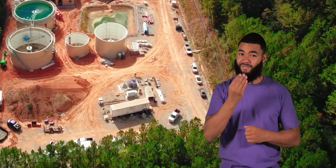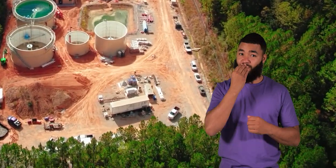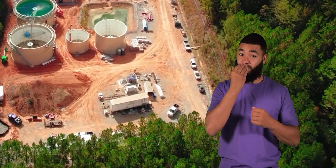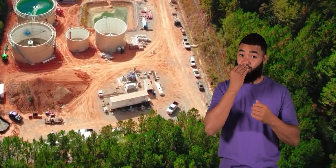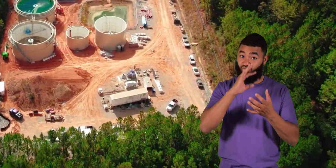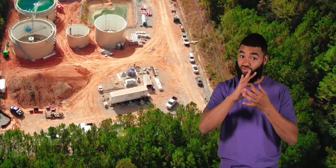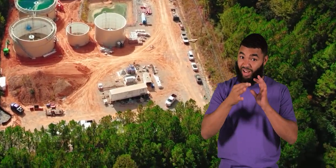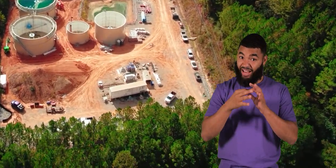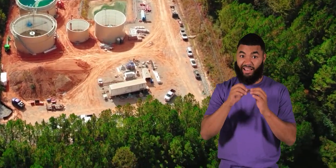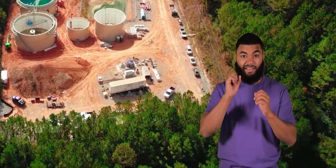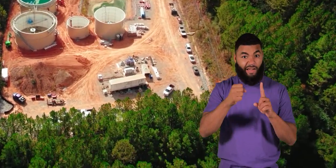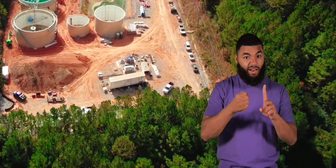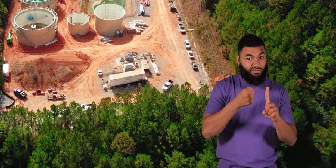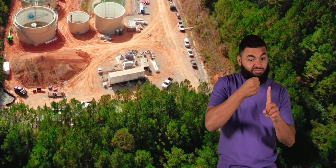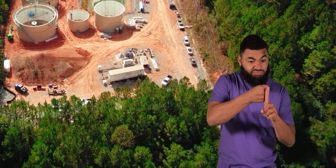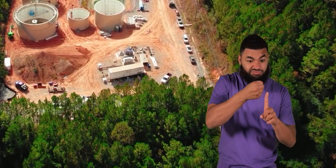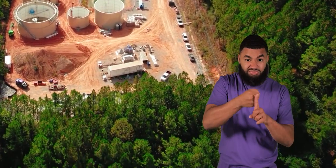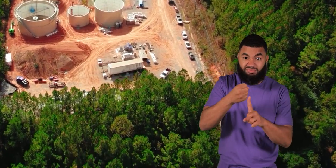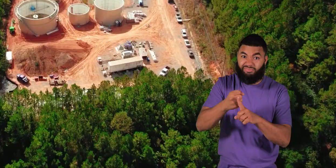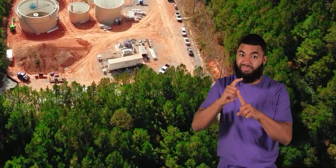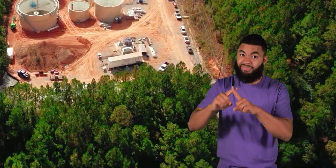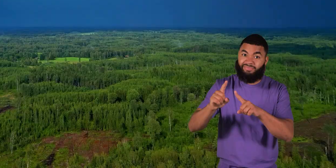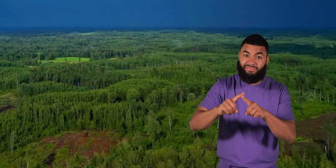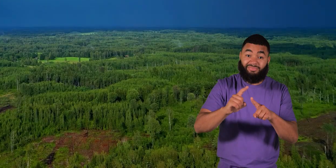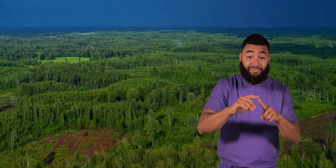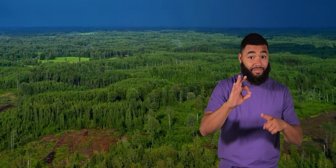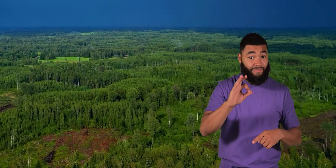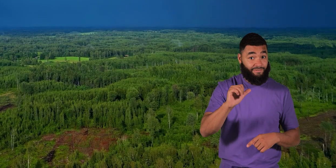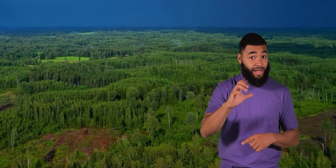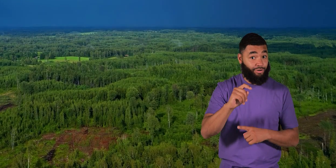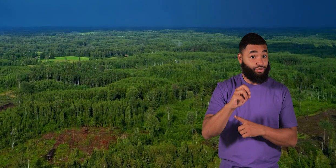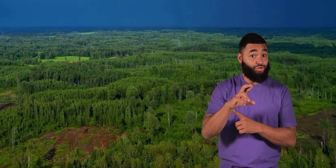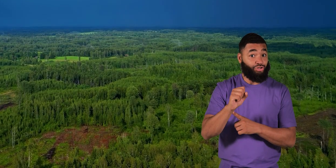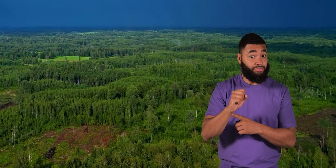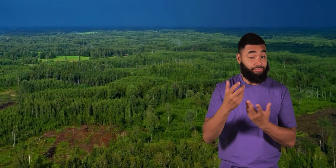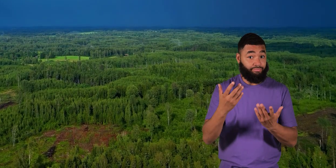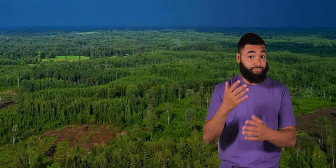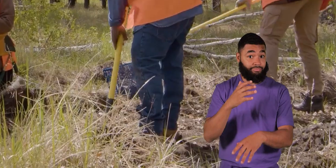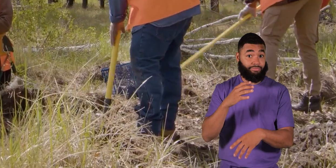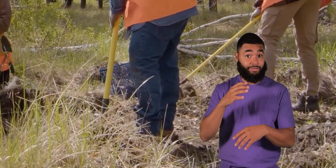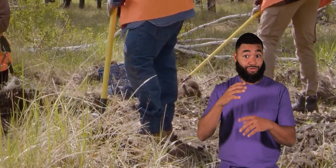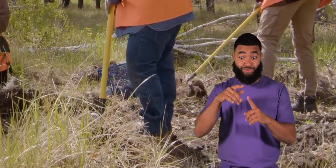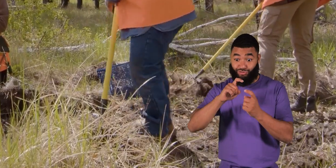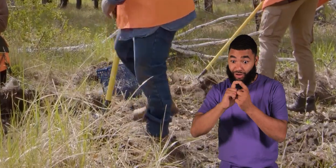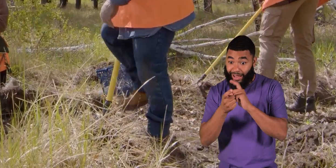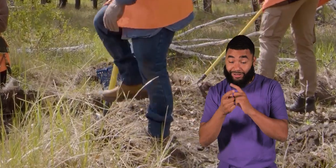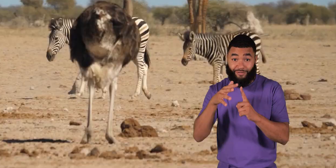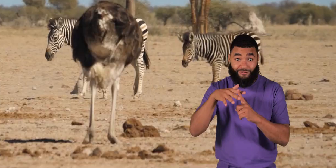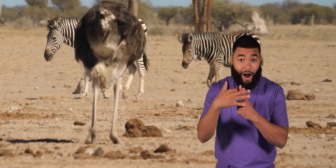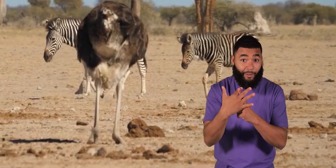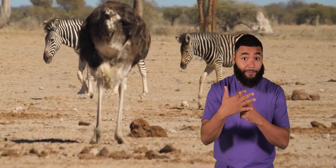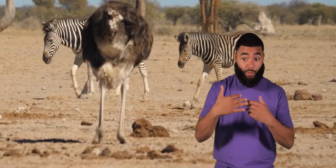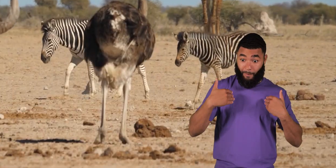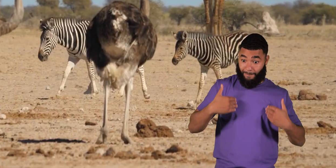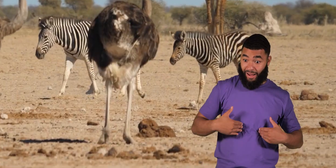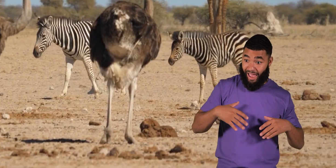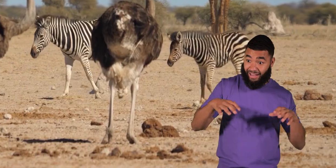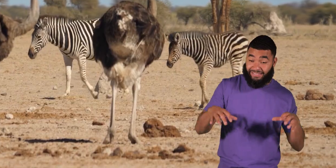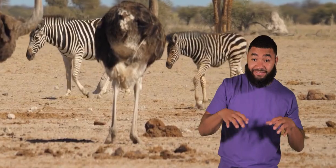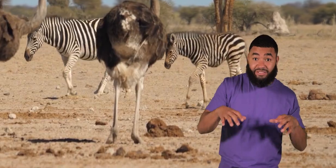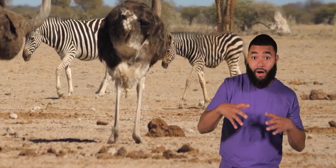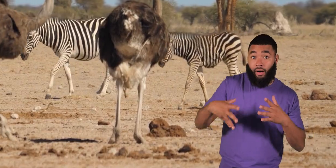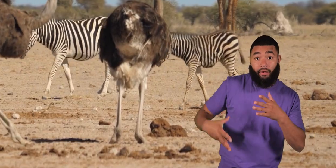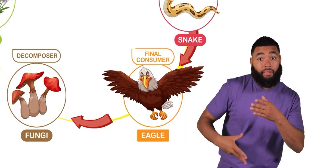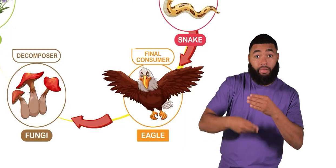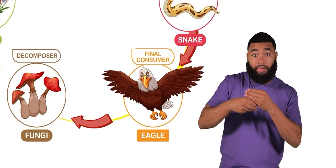Food chains can be affected by a lot of factors, including changes in the environment, human activity, or the addition of a new